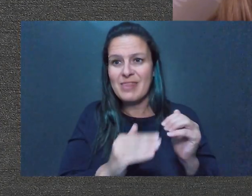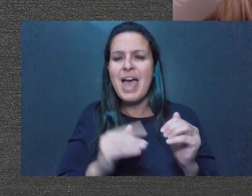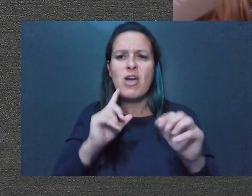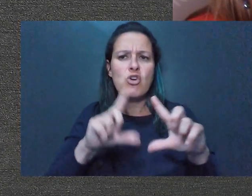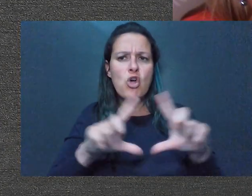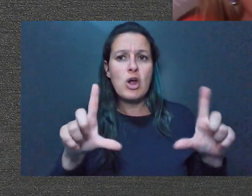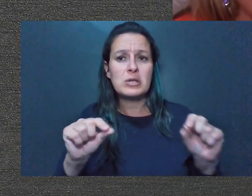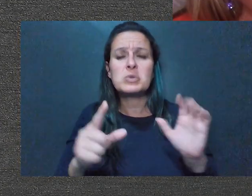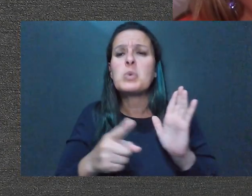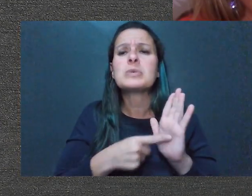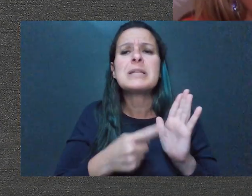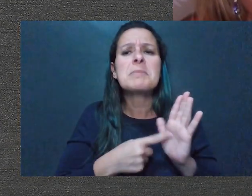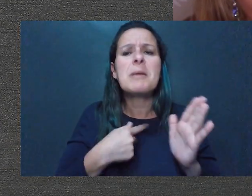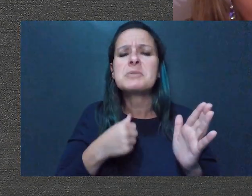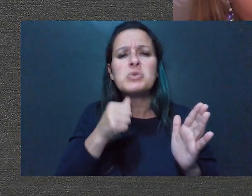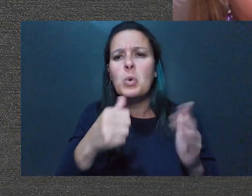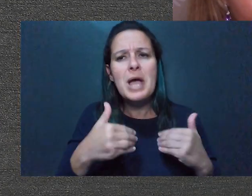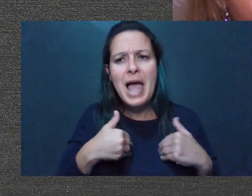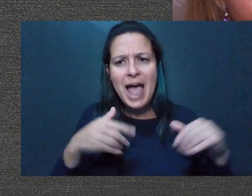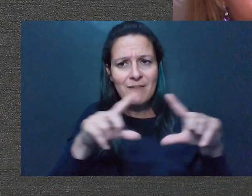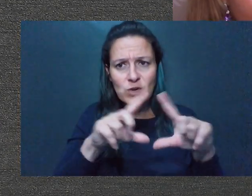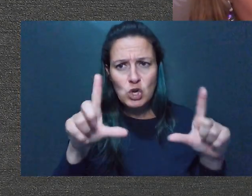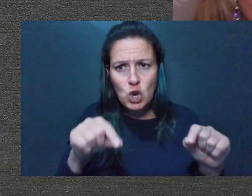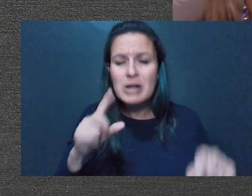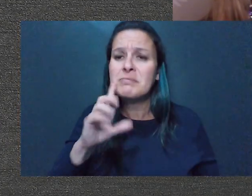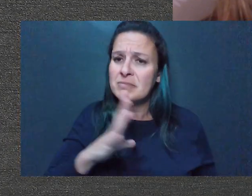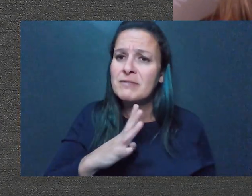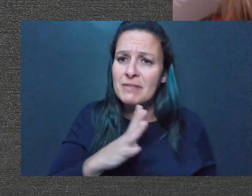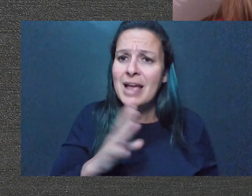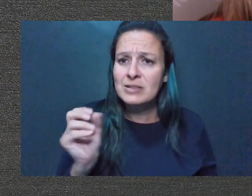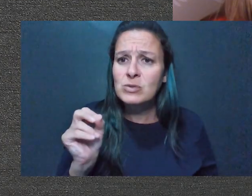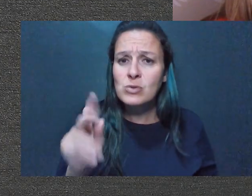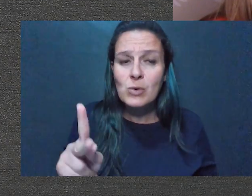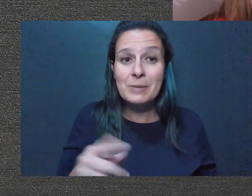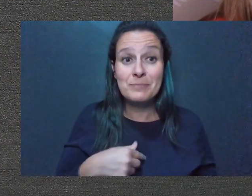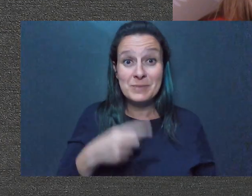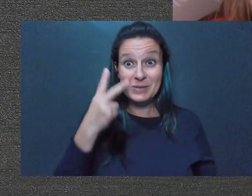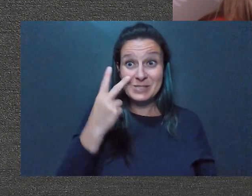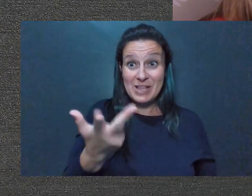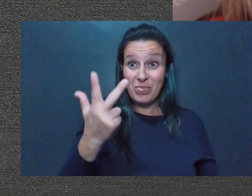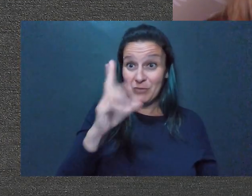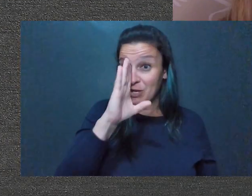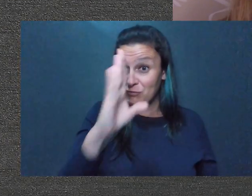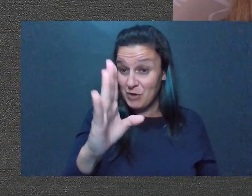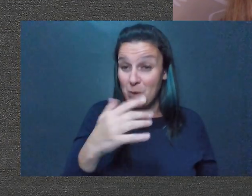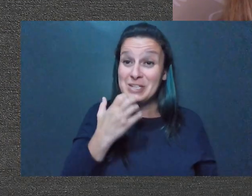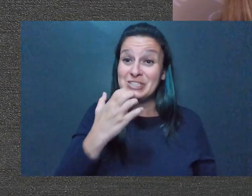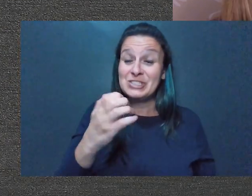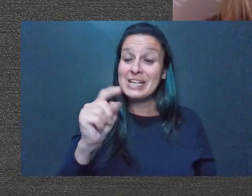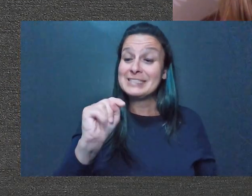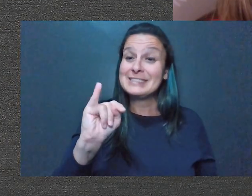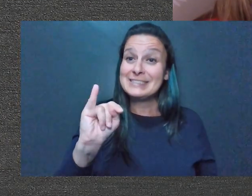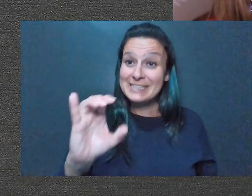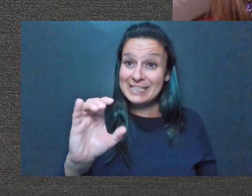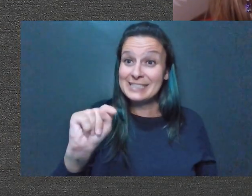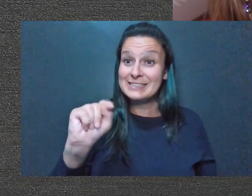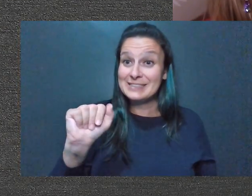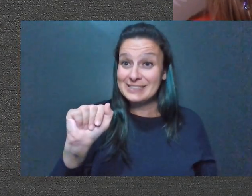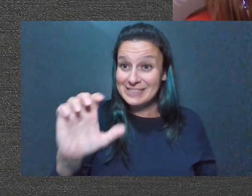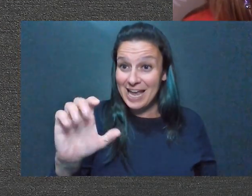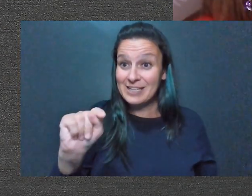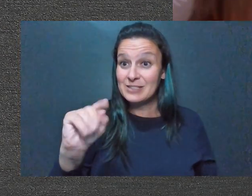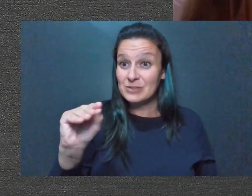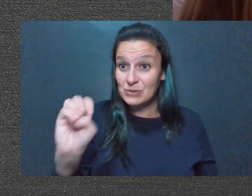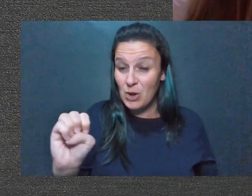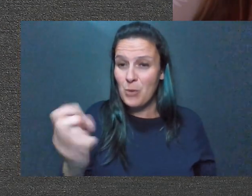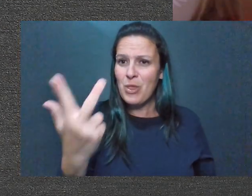cards. So every word will not be on our card. Soon as you see 3 in a row, shout out, tic-tac-toe, 3 in a row. So